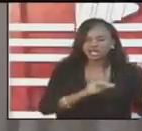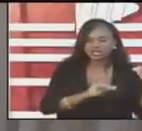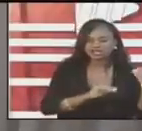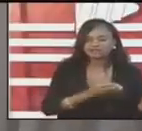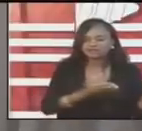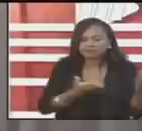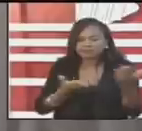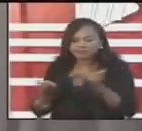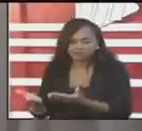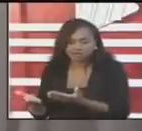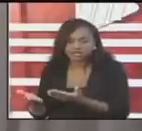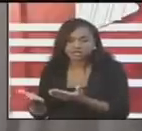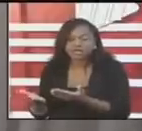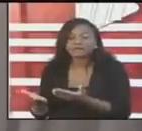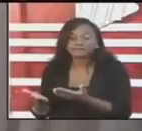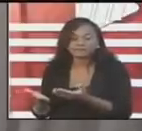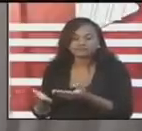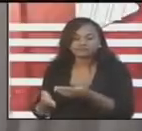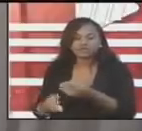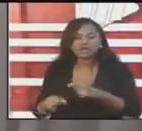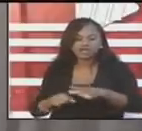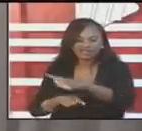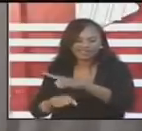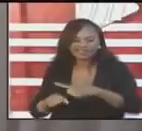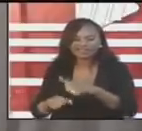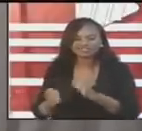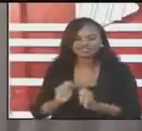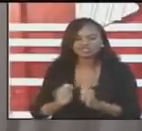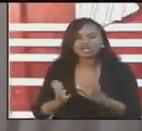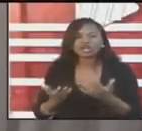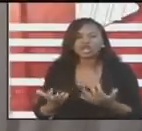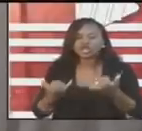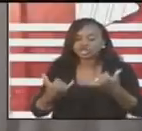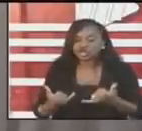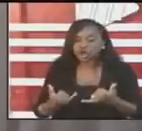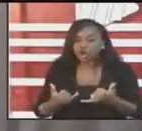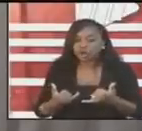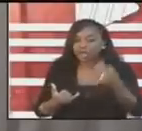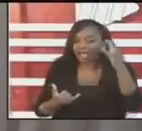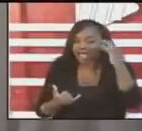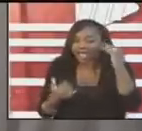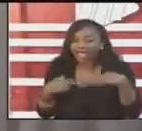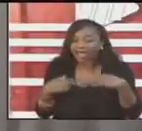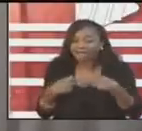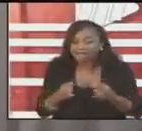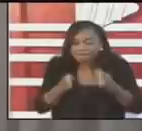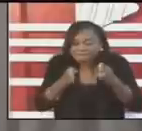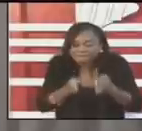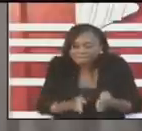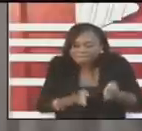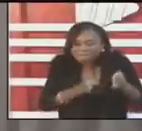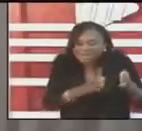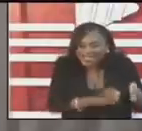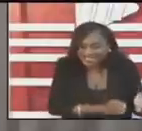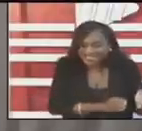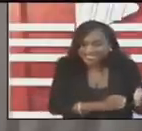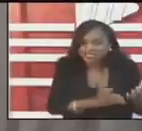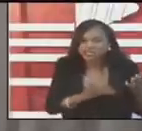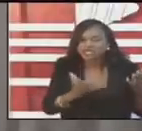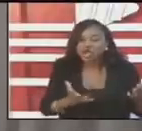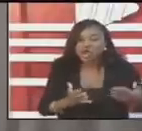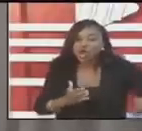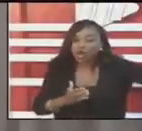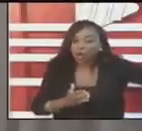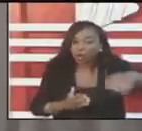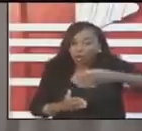people off board. So what we did is there's a stratified approach that they had been taking from day one. As you know, all those individuals